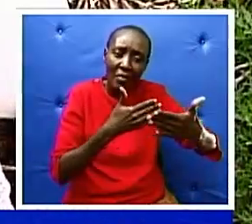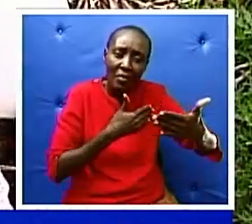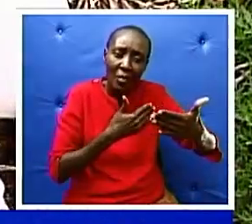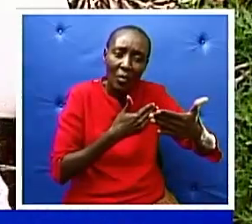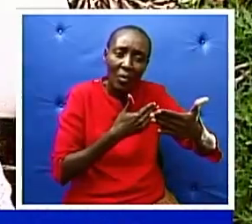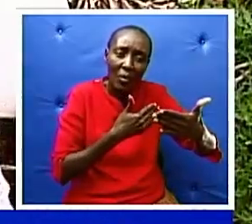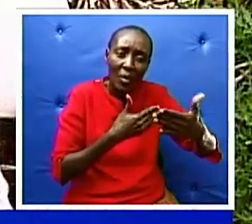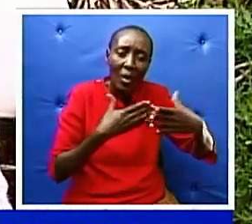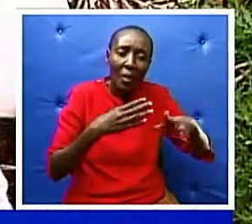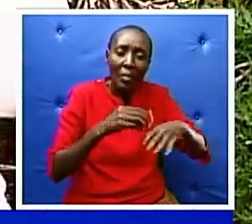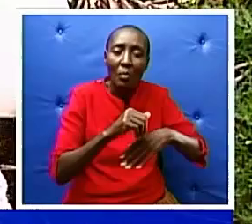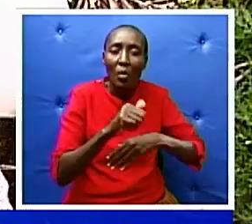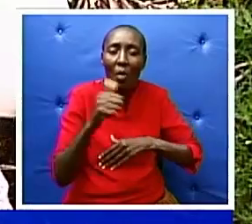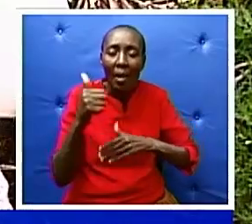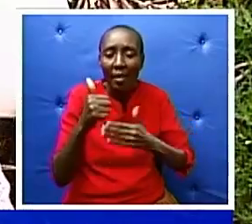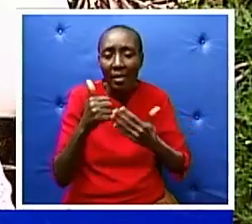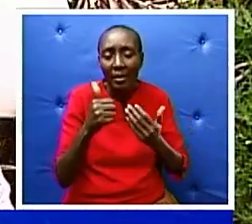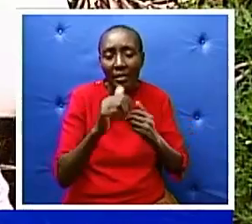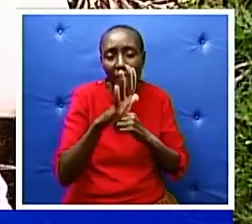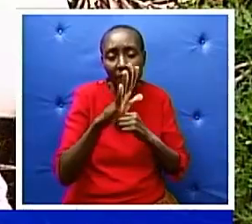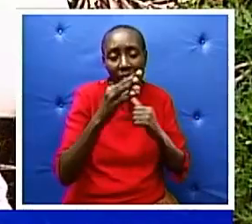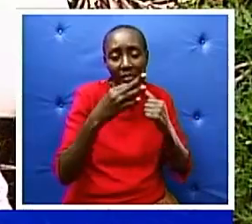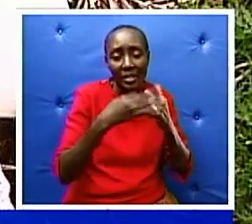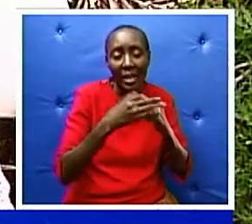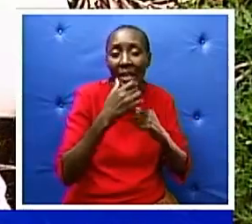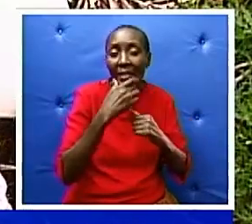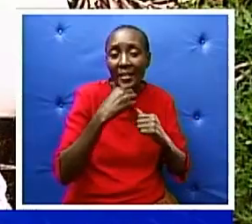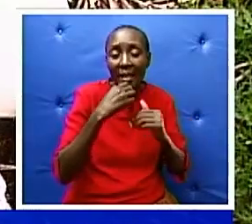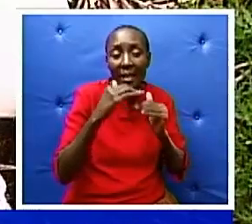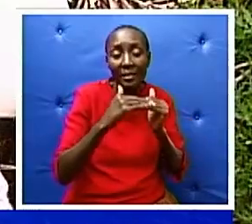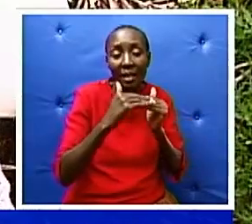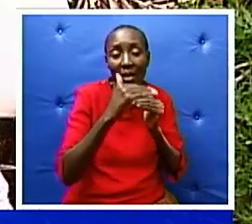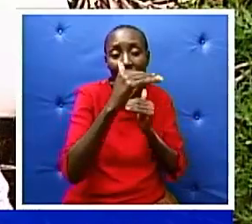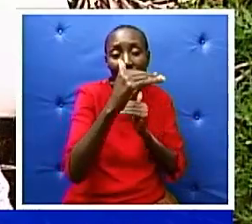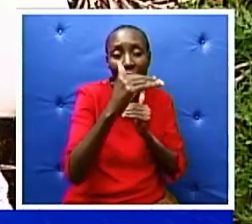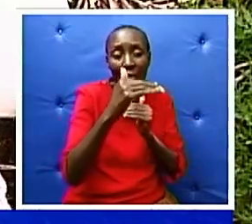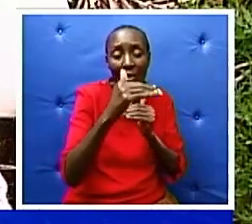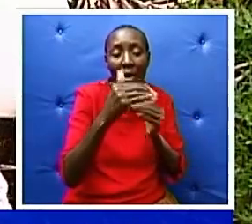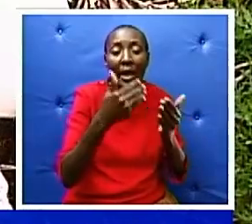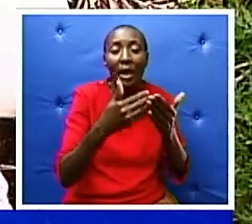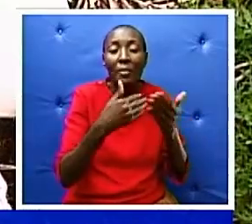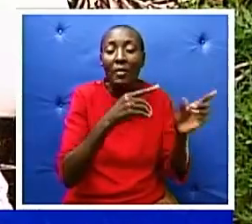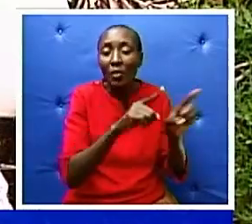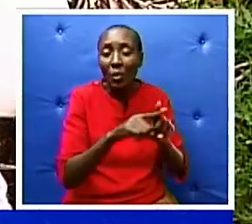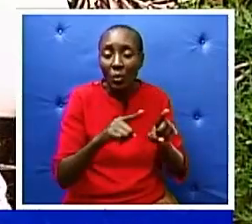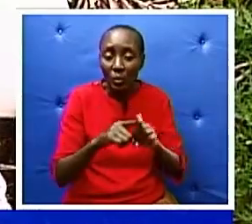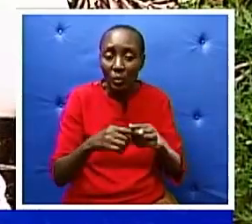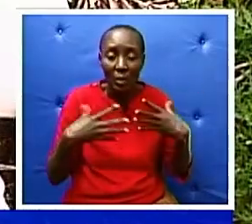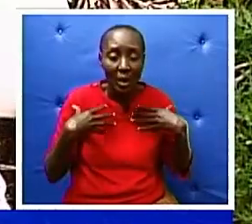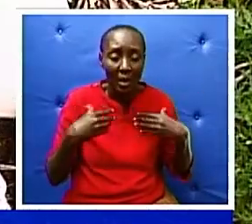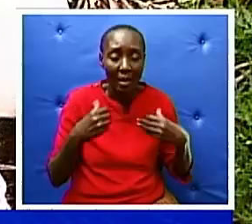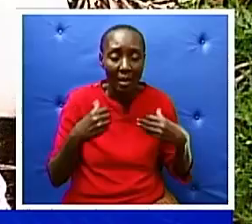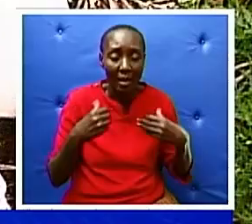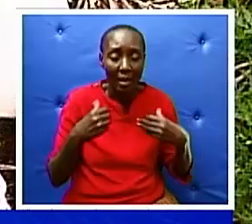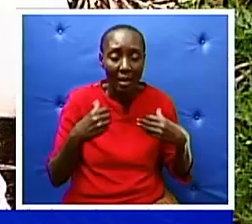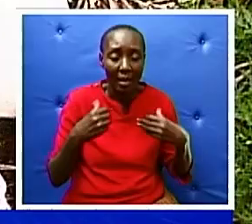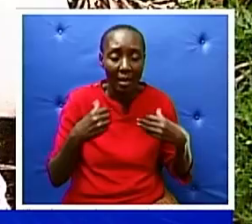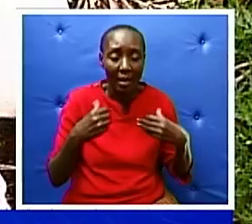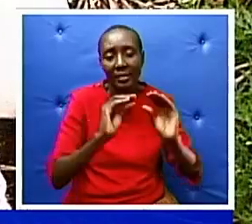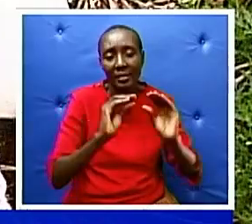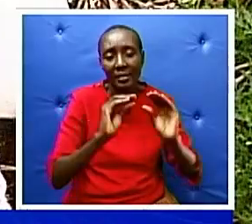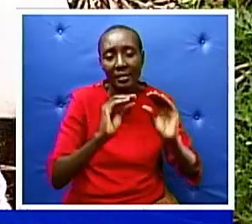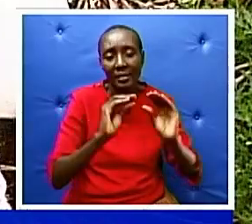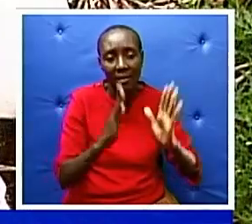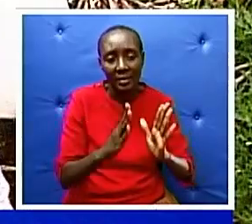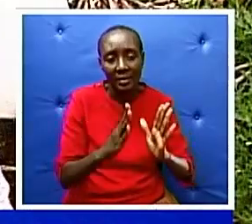person who's over the age of 58, mm-hmm. before health workers and doctors, and before teachers, because in as